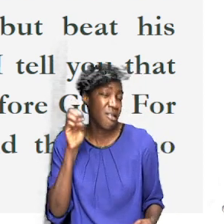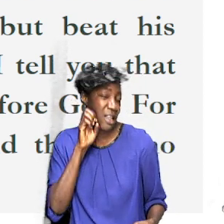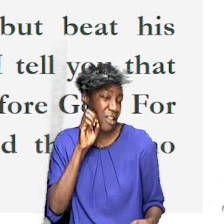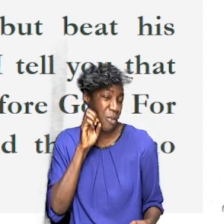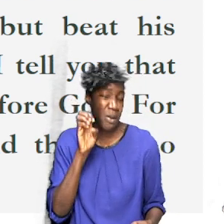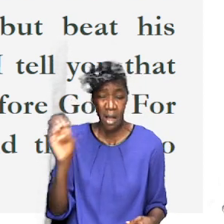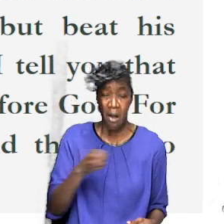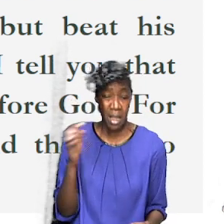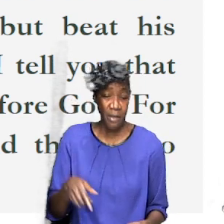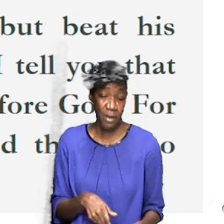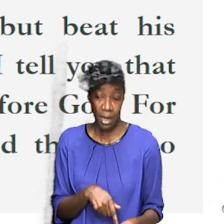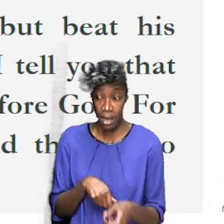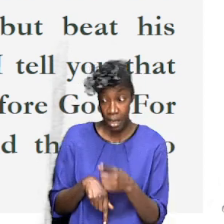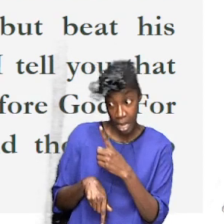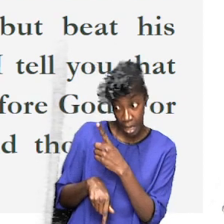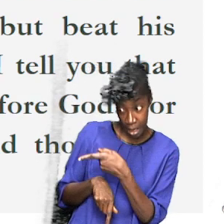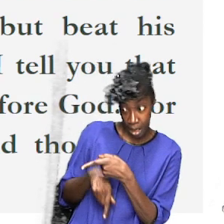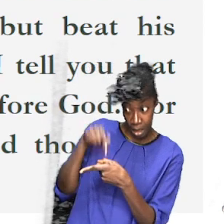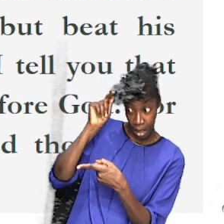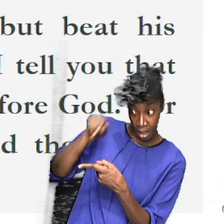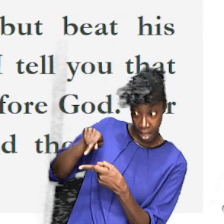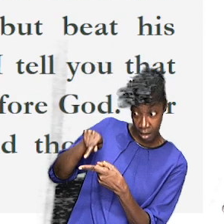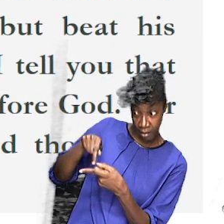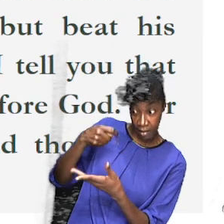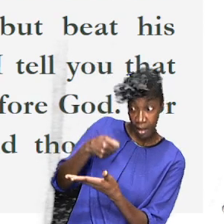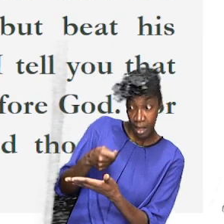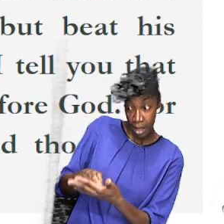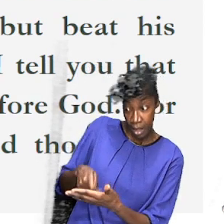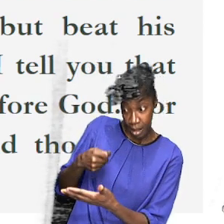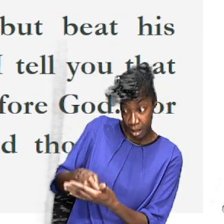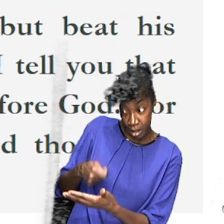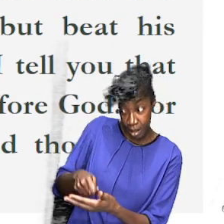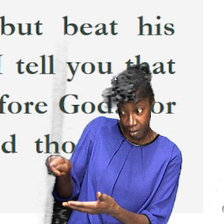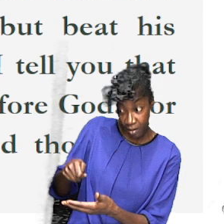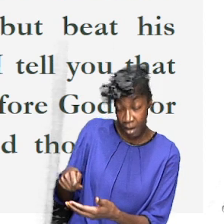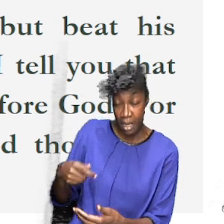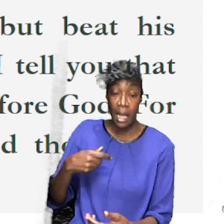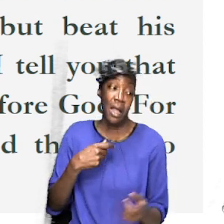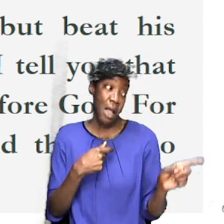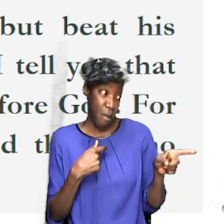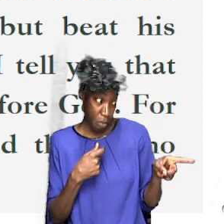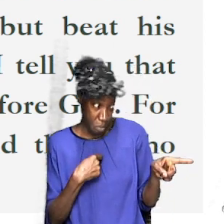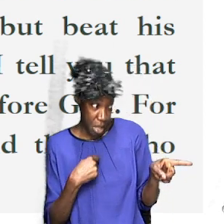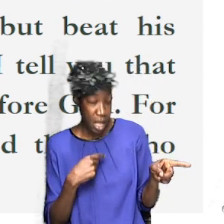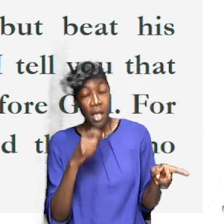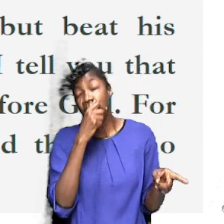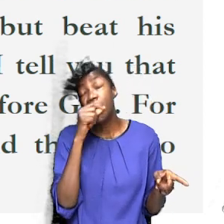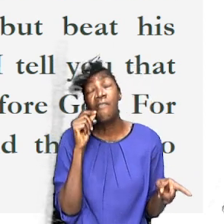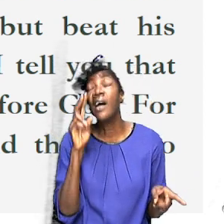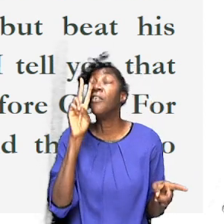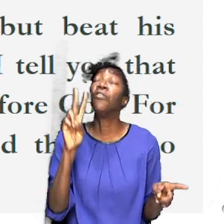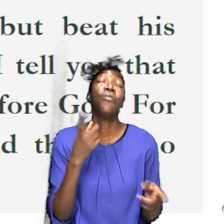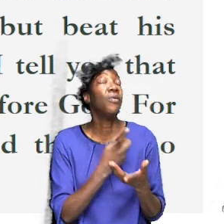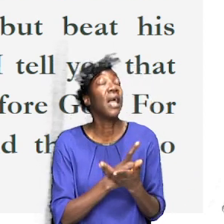or even like this tax collector. He said, I fast twice a week. I give a tenth of all I